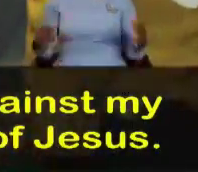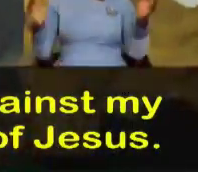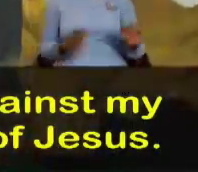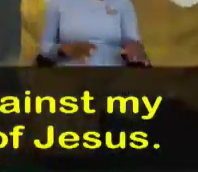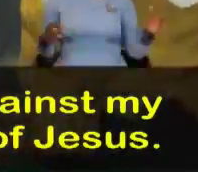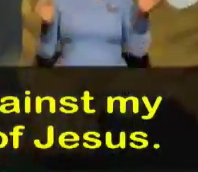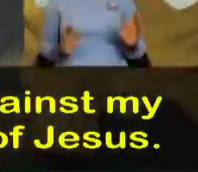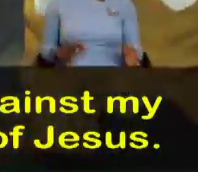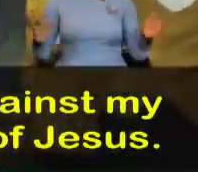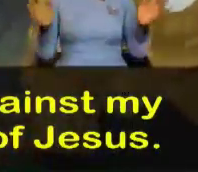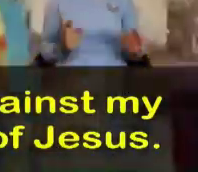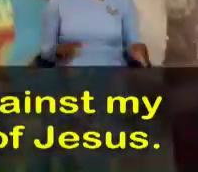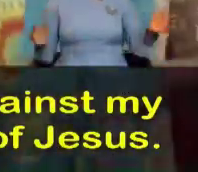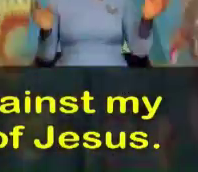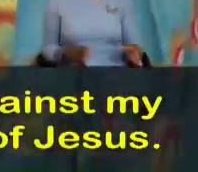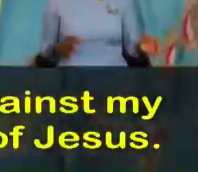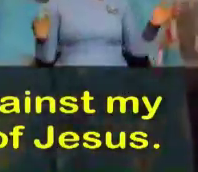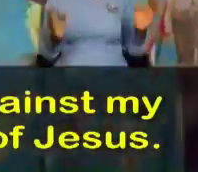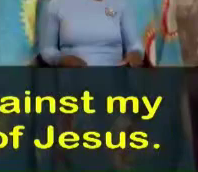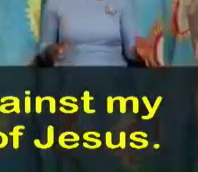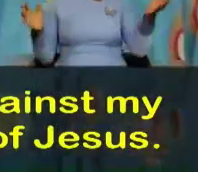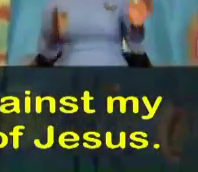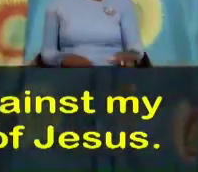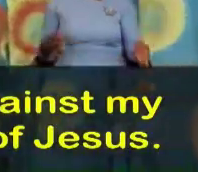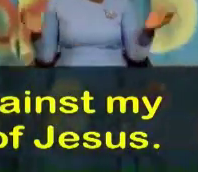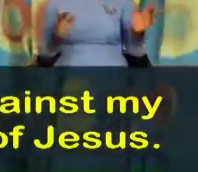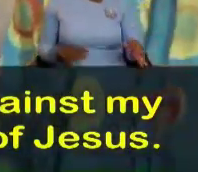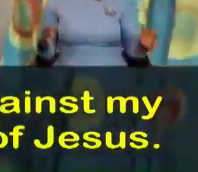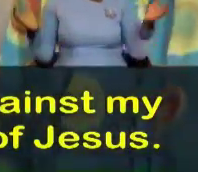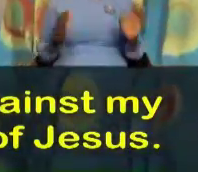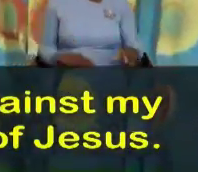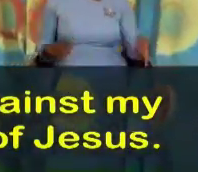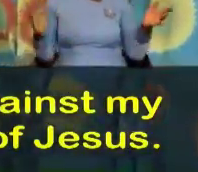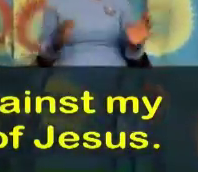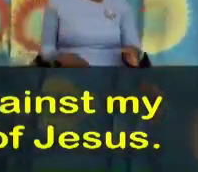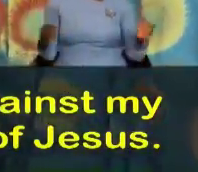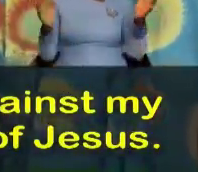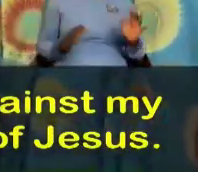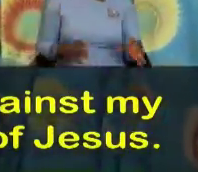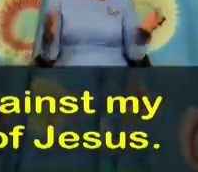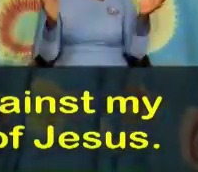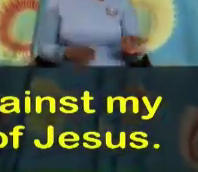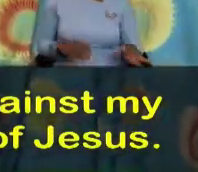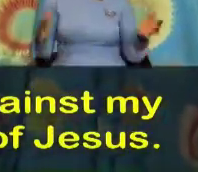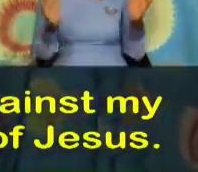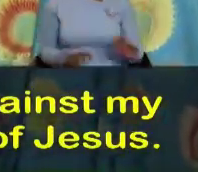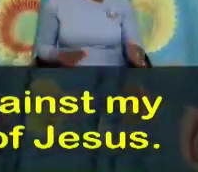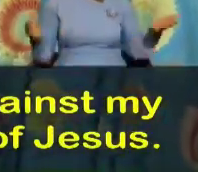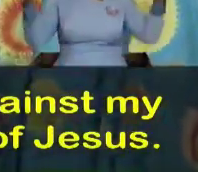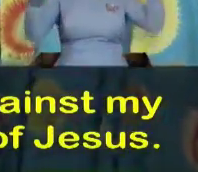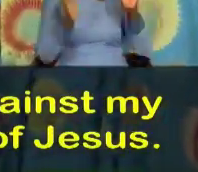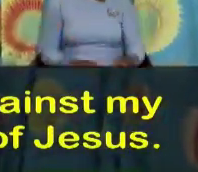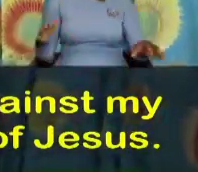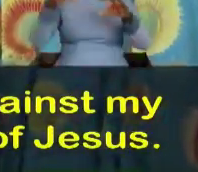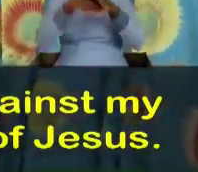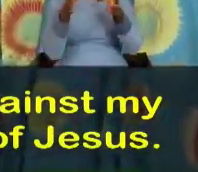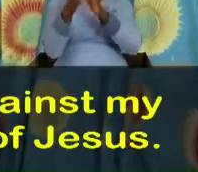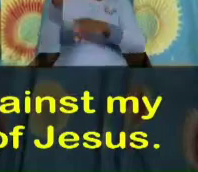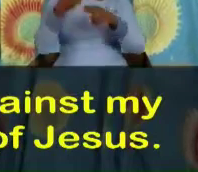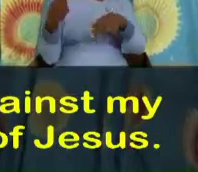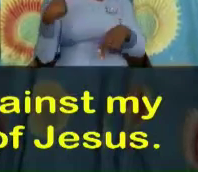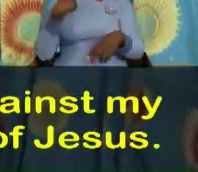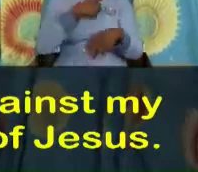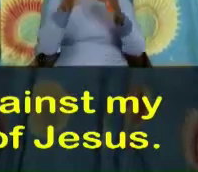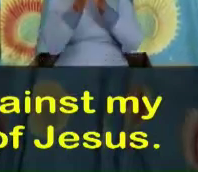Jesus. In Jesus' name we pray.